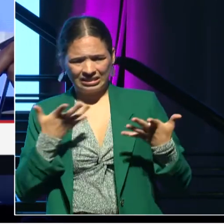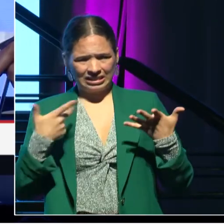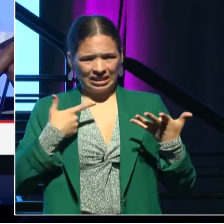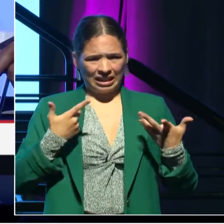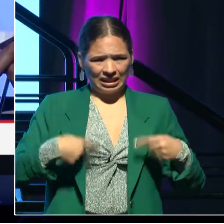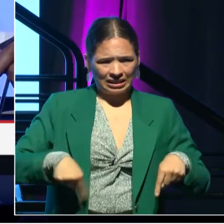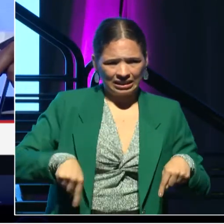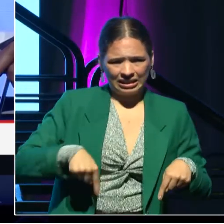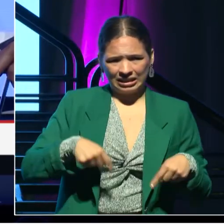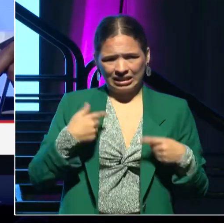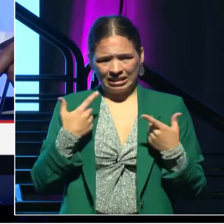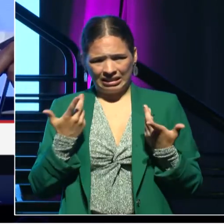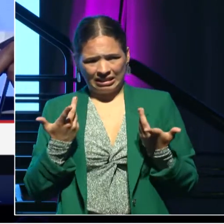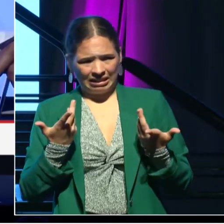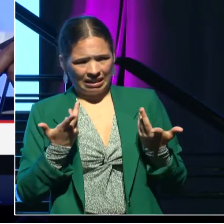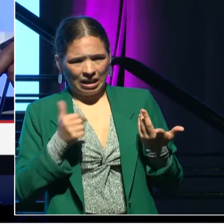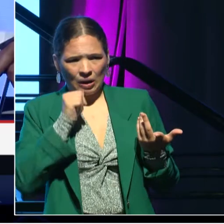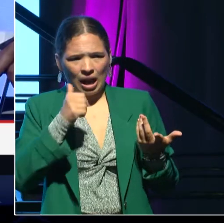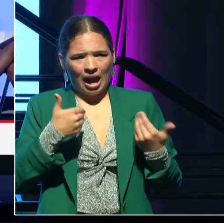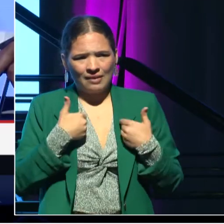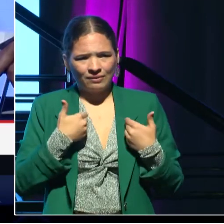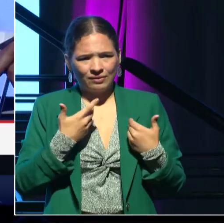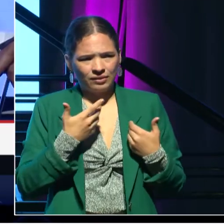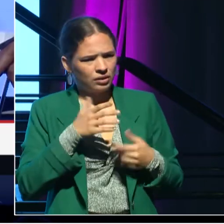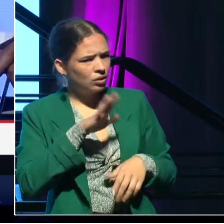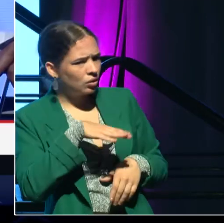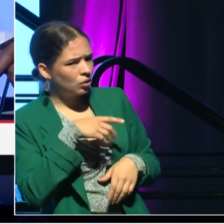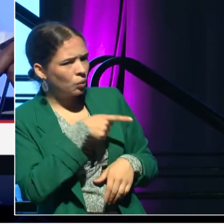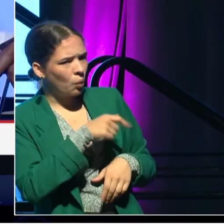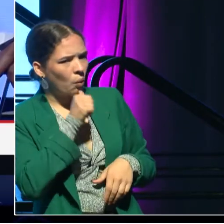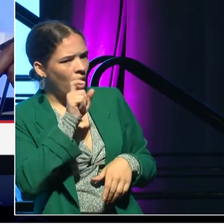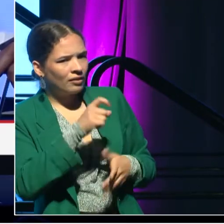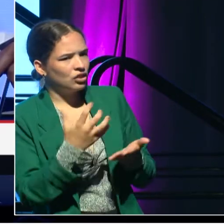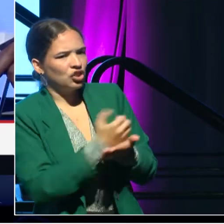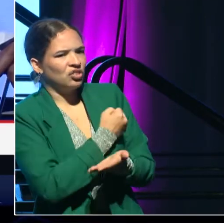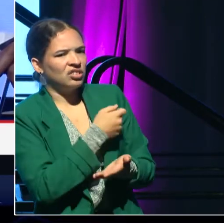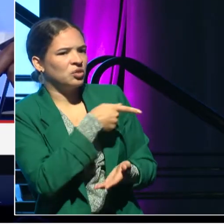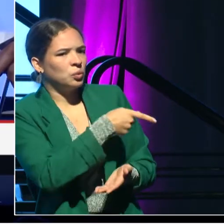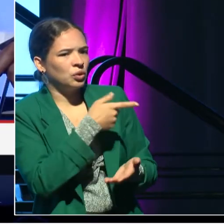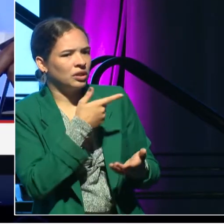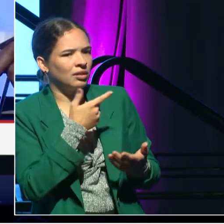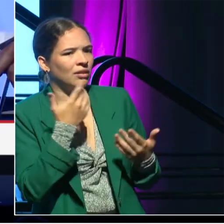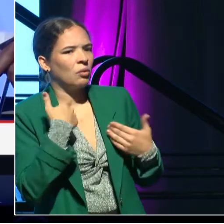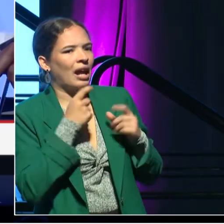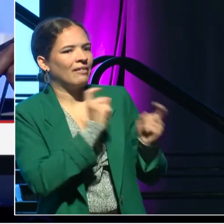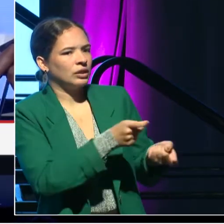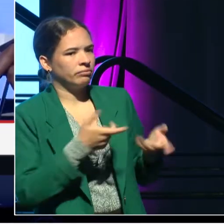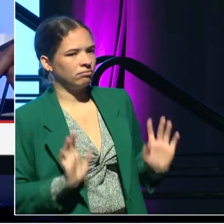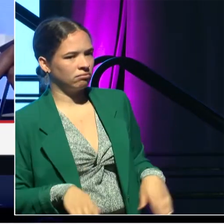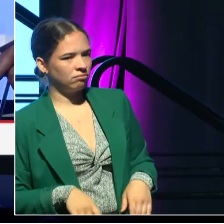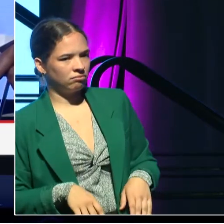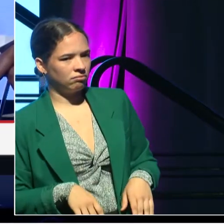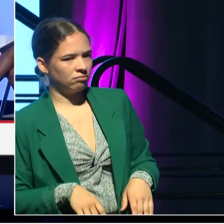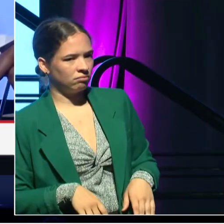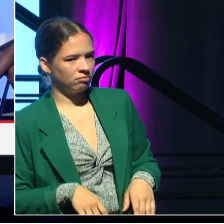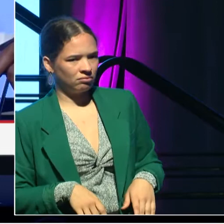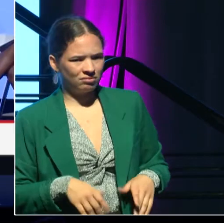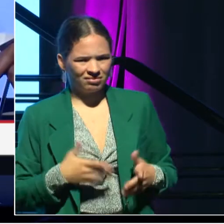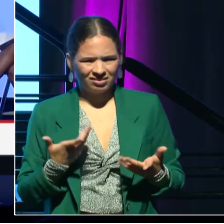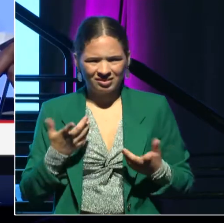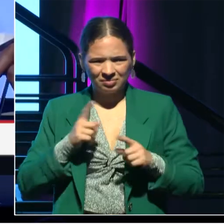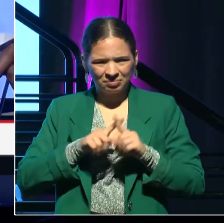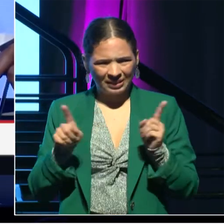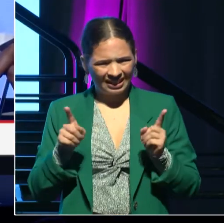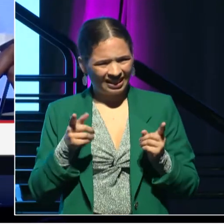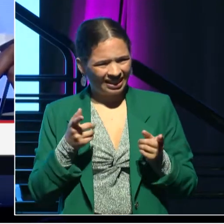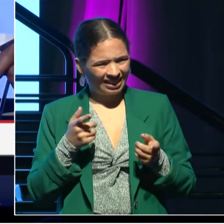you don't have what you have because you earned it. You have what you have because I gave it to you. It creates a